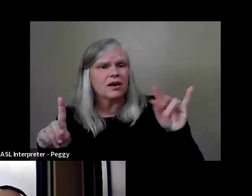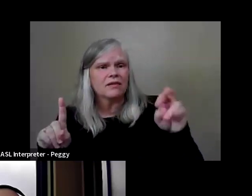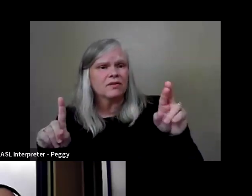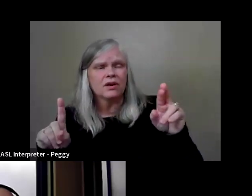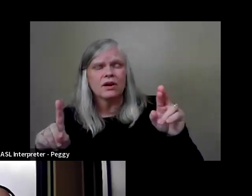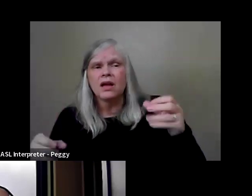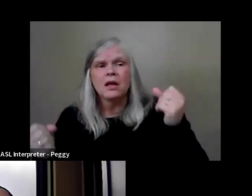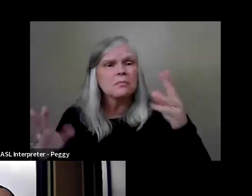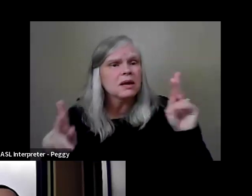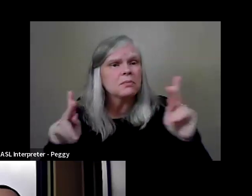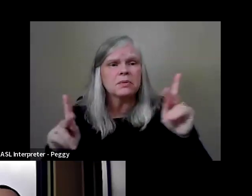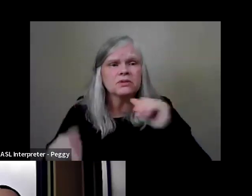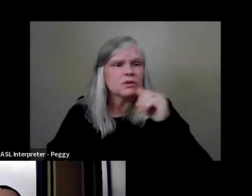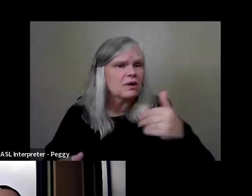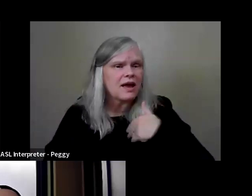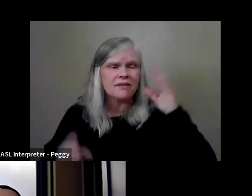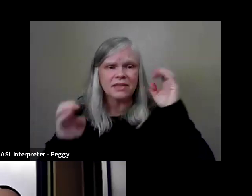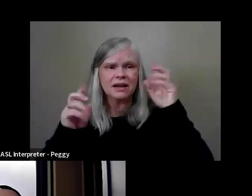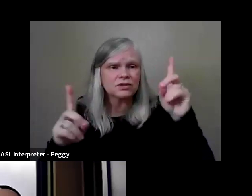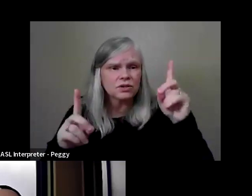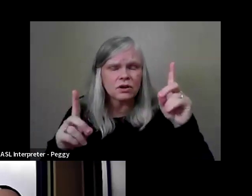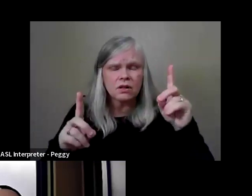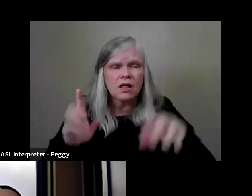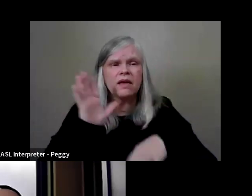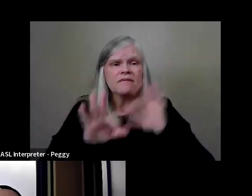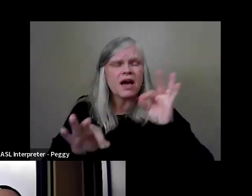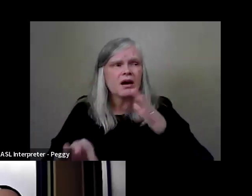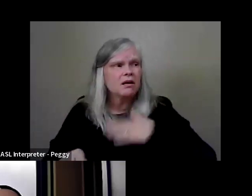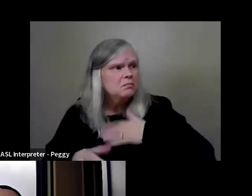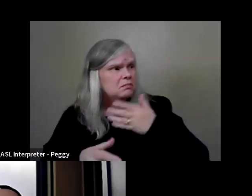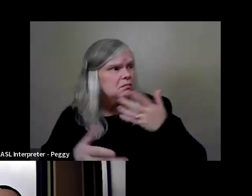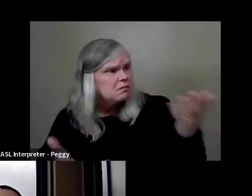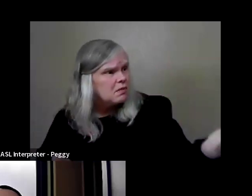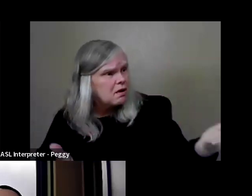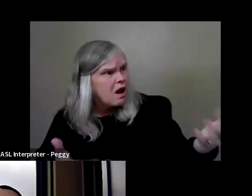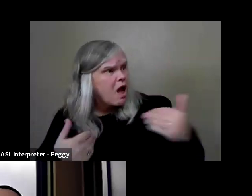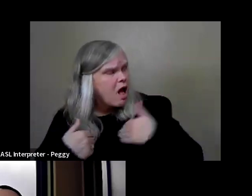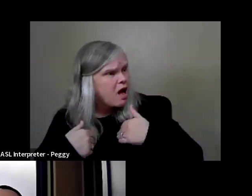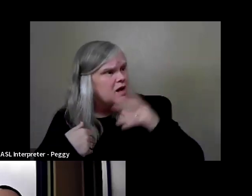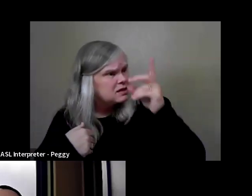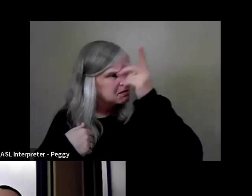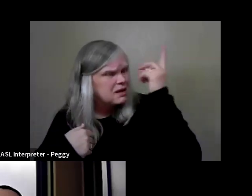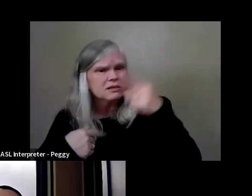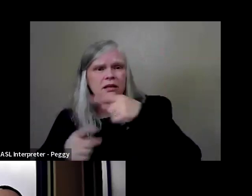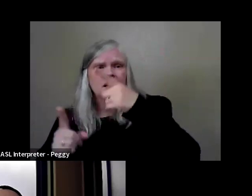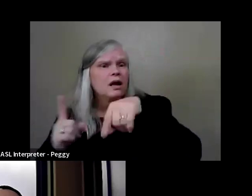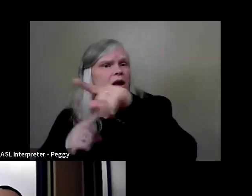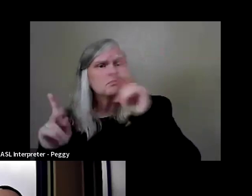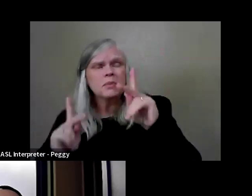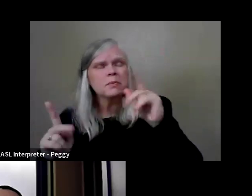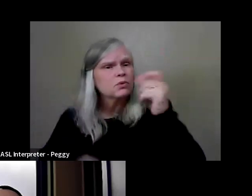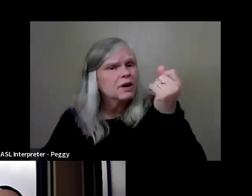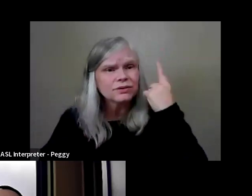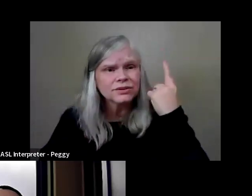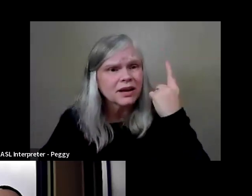don't have the education and their loved ones diagnosed and they maybe don't even know what dementia means, and so there's a